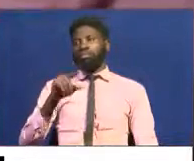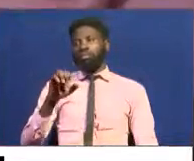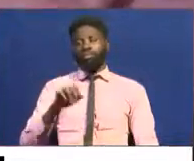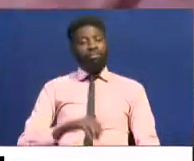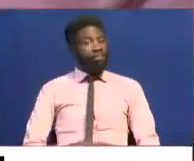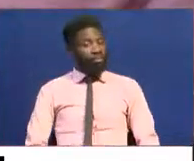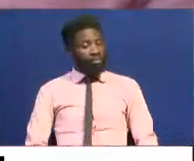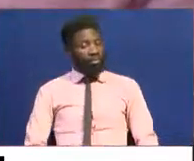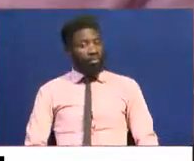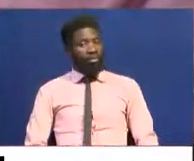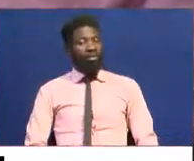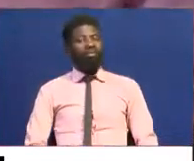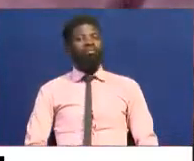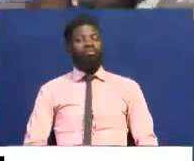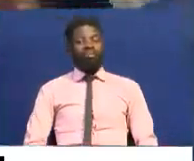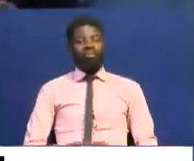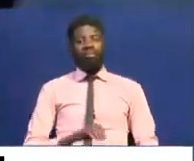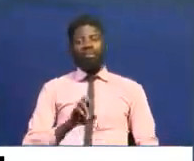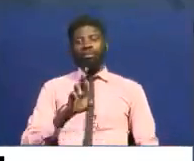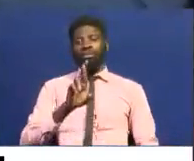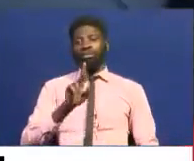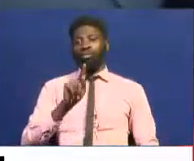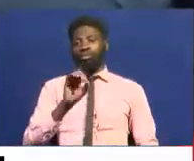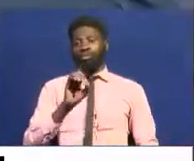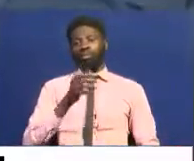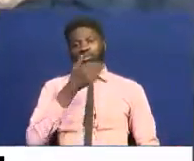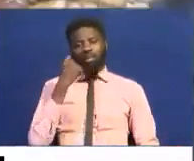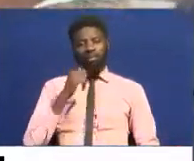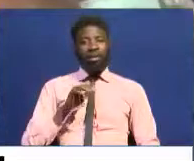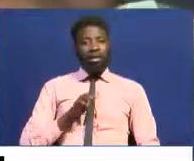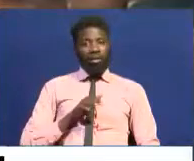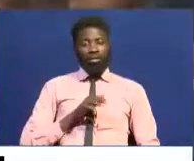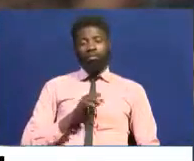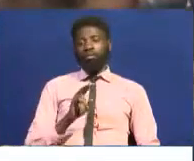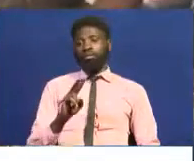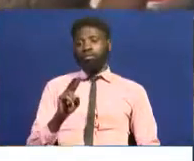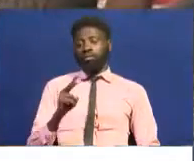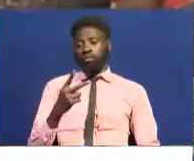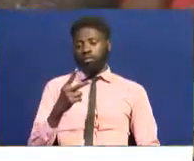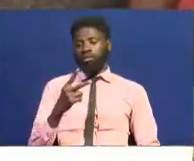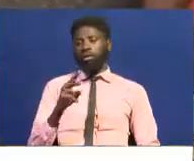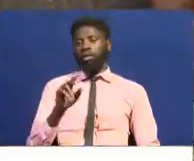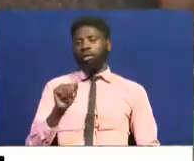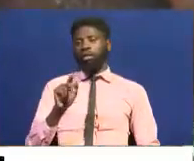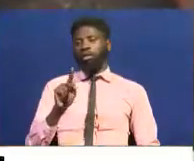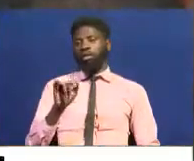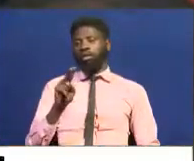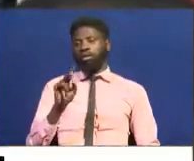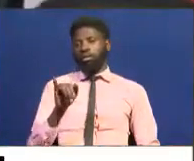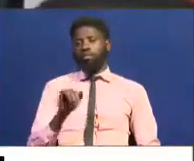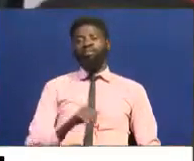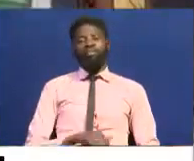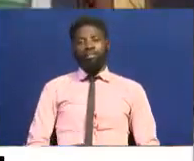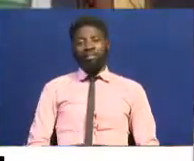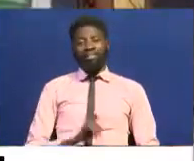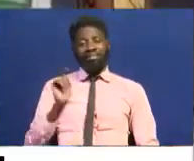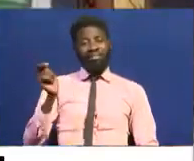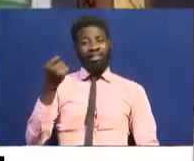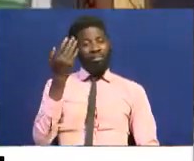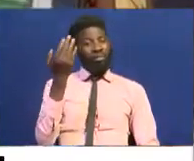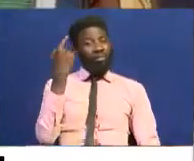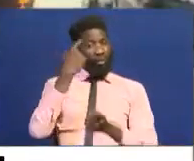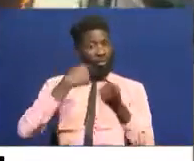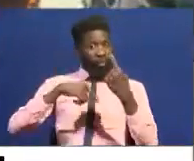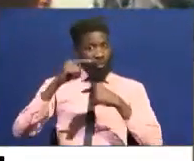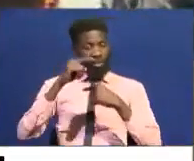lady, sitting in position 19 ahead of Wenwa Akinyi, who is 21st on the table. Kenya won the title for the best